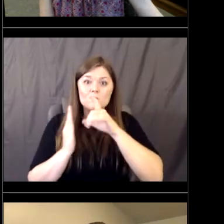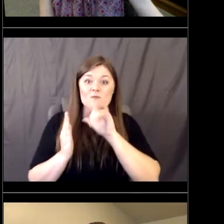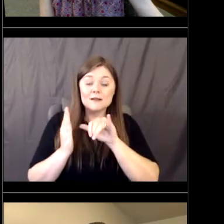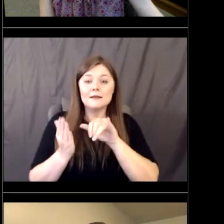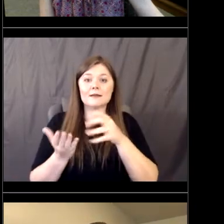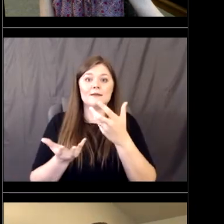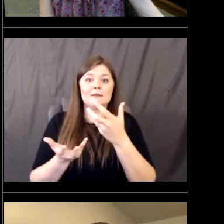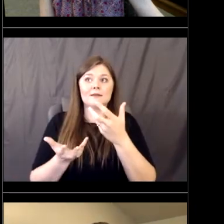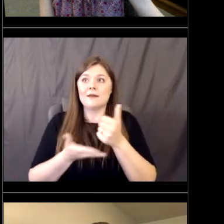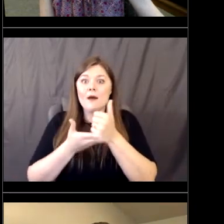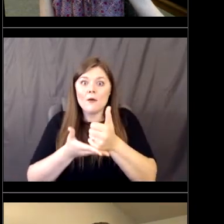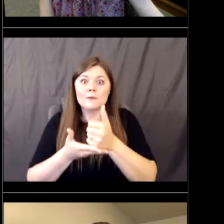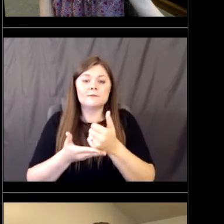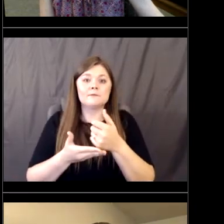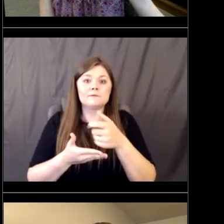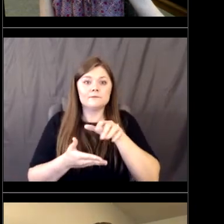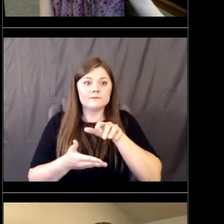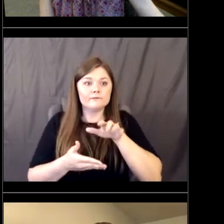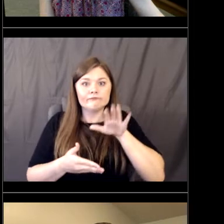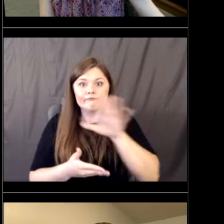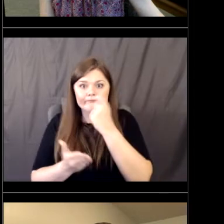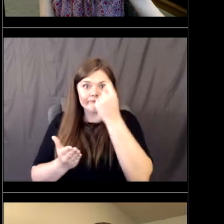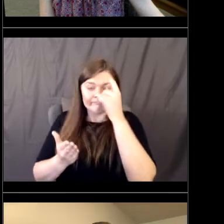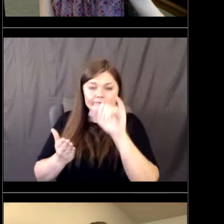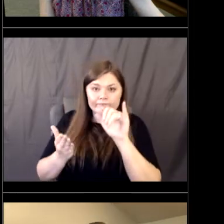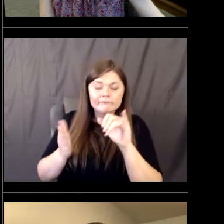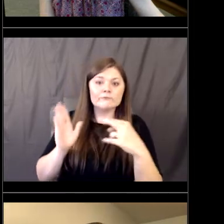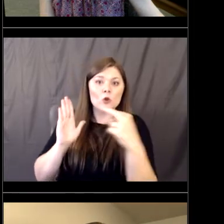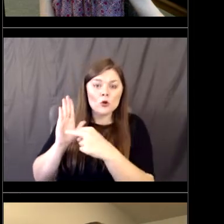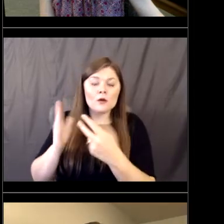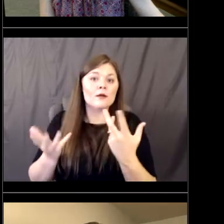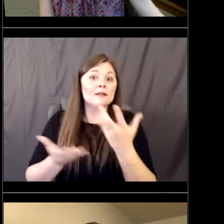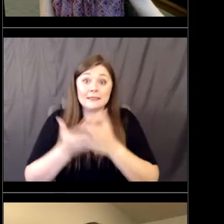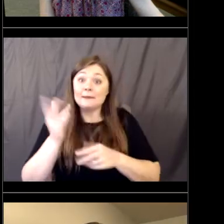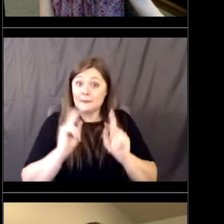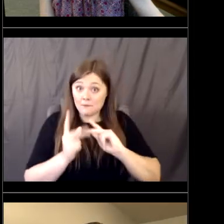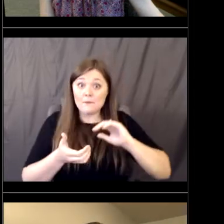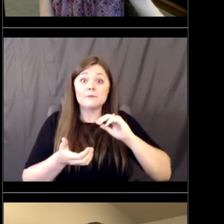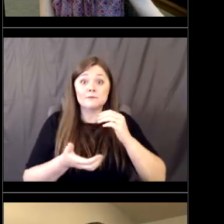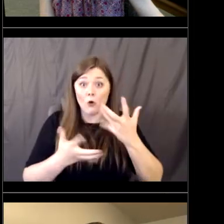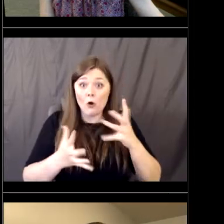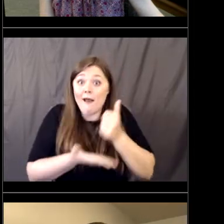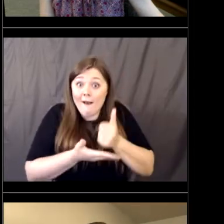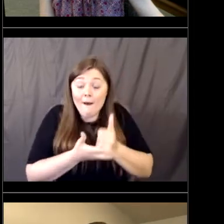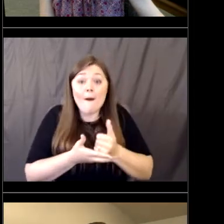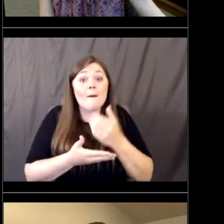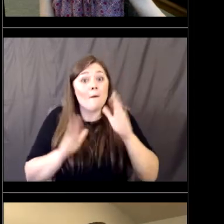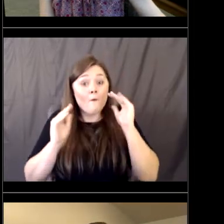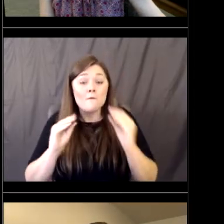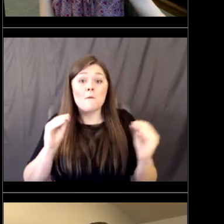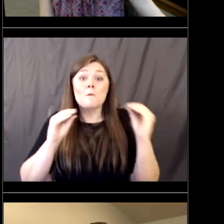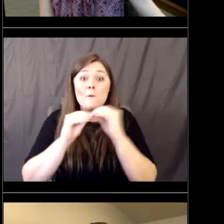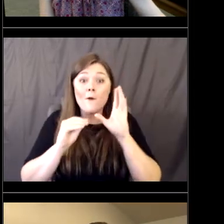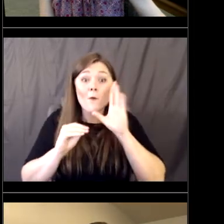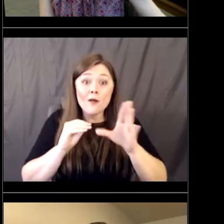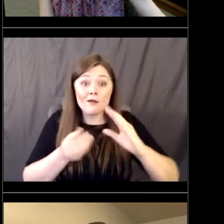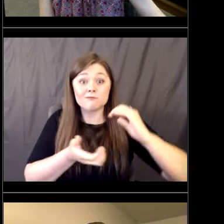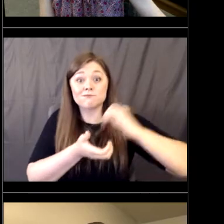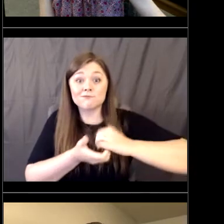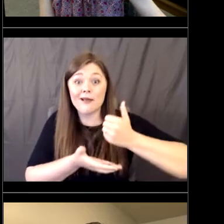And you'll see in our acknowledgement some of the people who have helped us, and there's many more, and hopefully we'll get to mention those or tell you about them in the future as